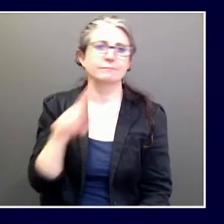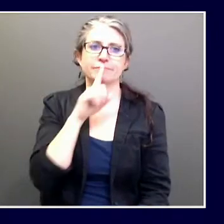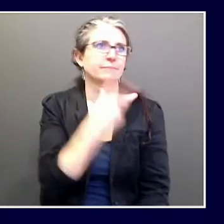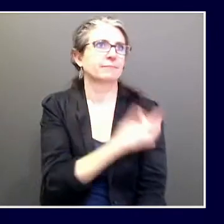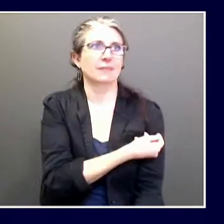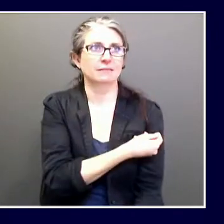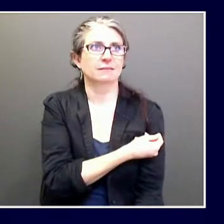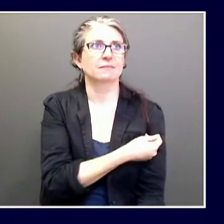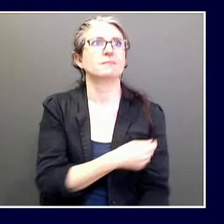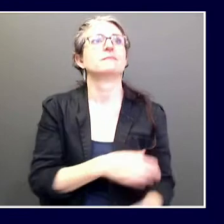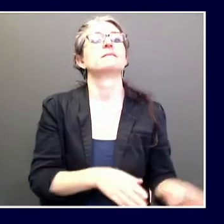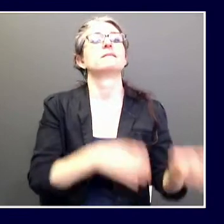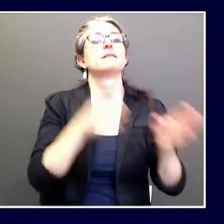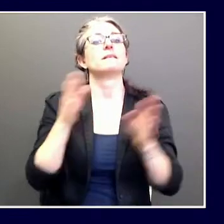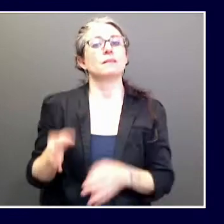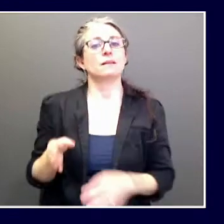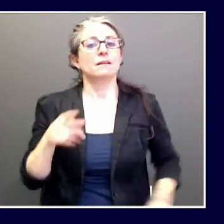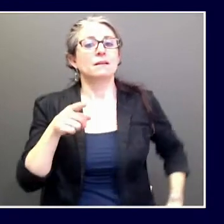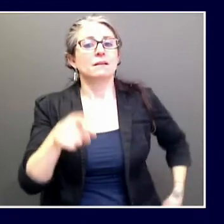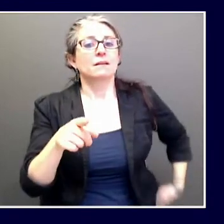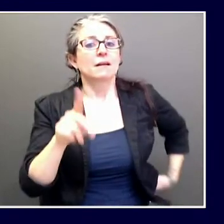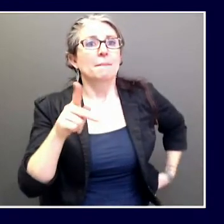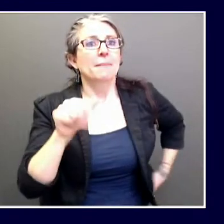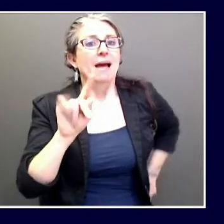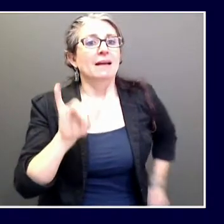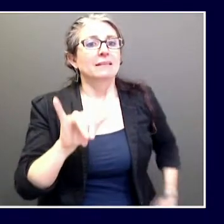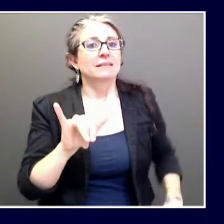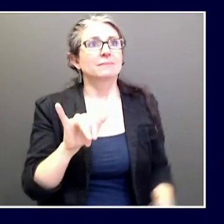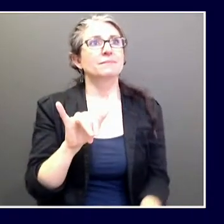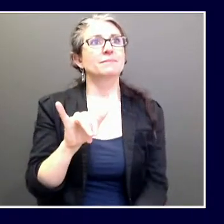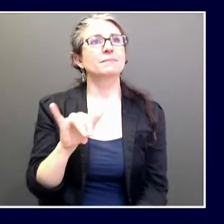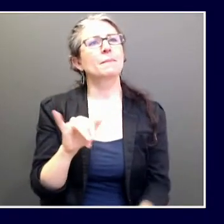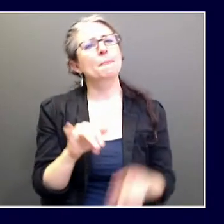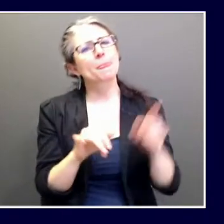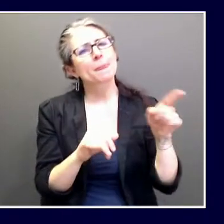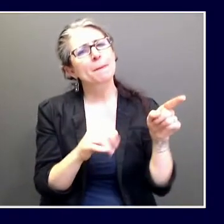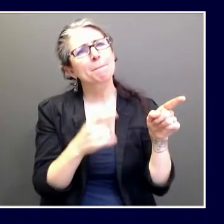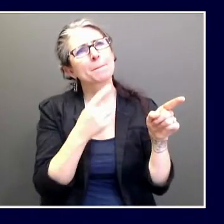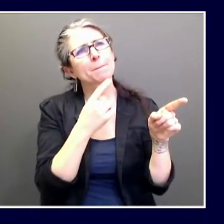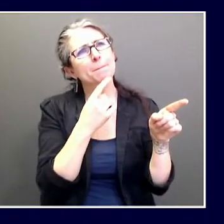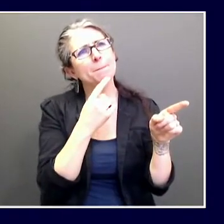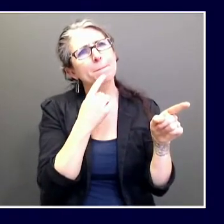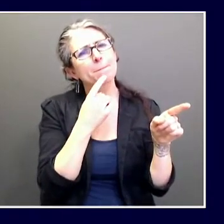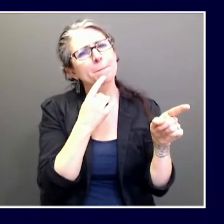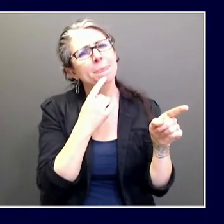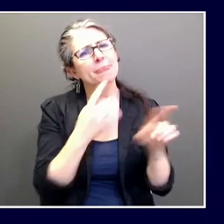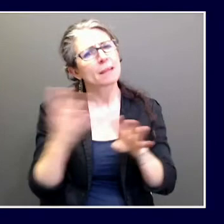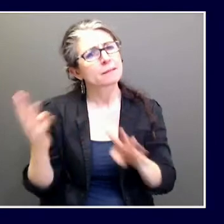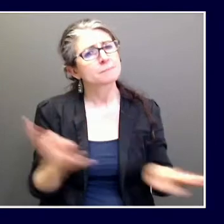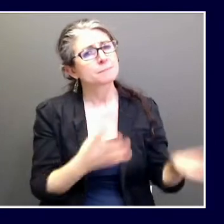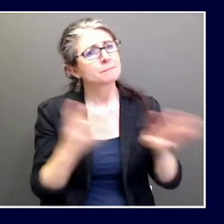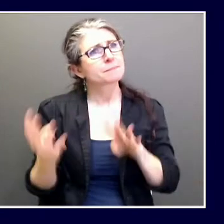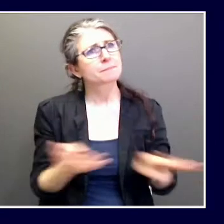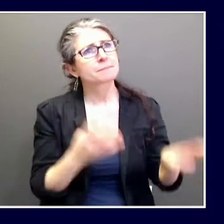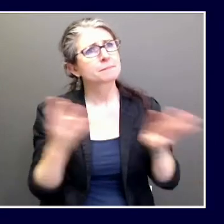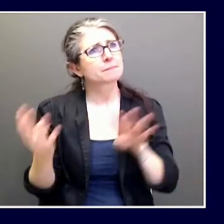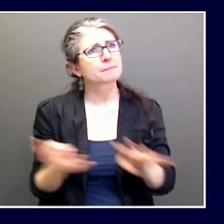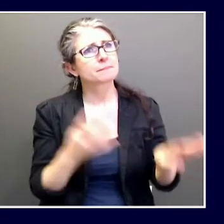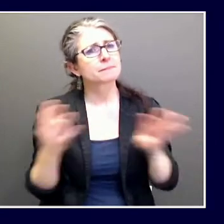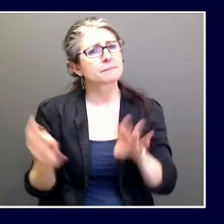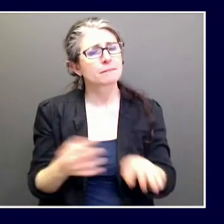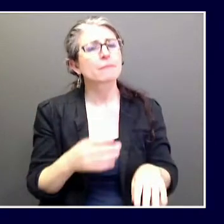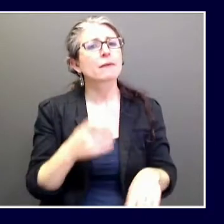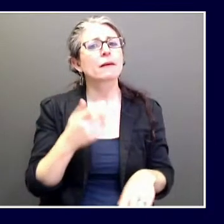recommending that there be enhanced sequencing to detect variants. Is Maine, I know we've been ahead of the game on that compared to other states, but are we expanding